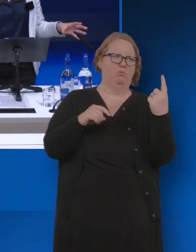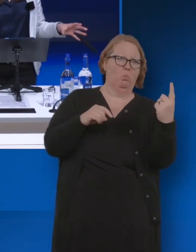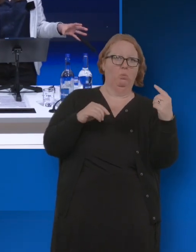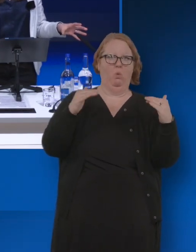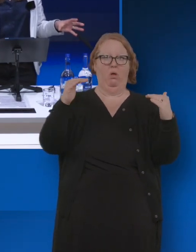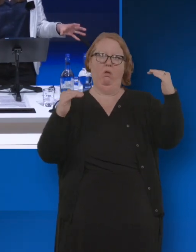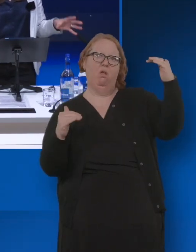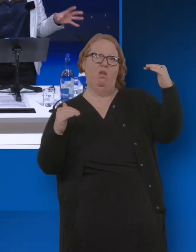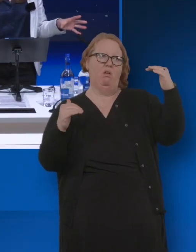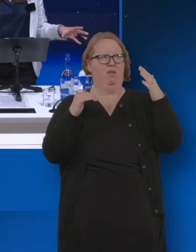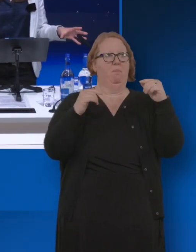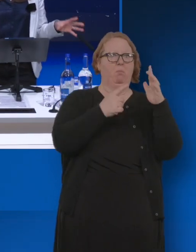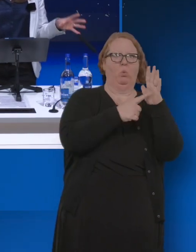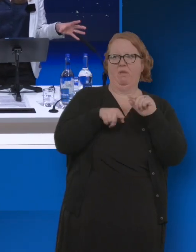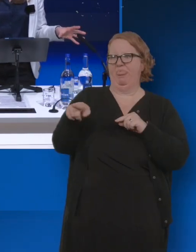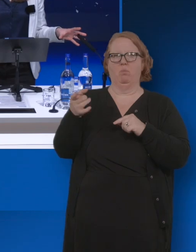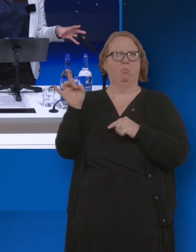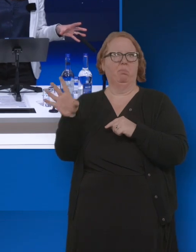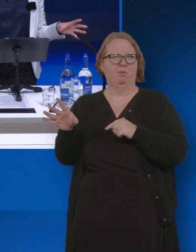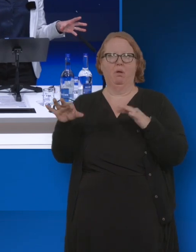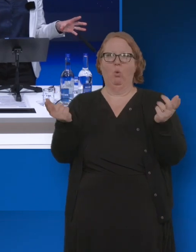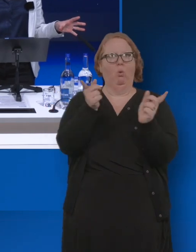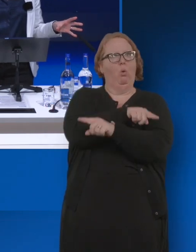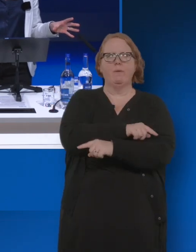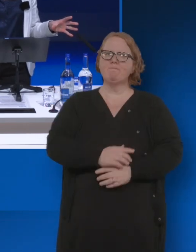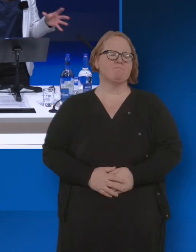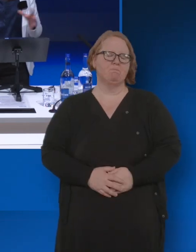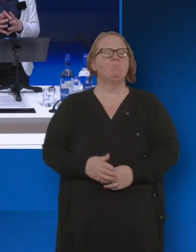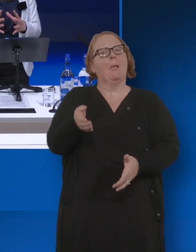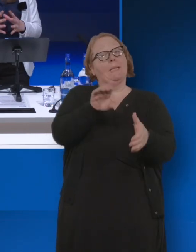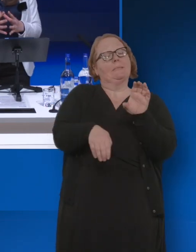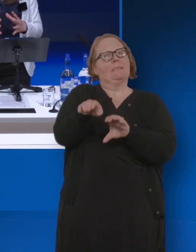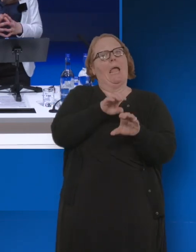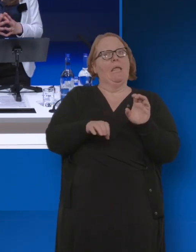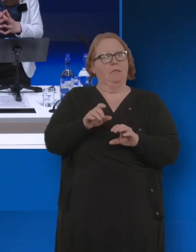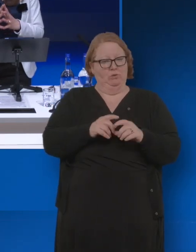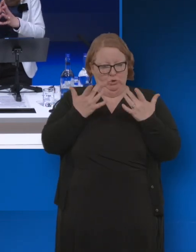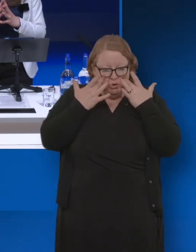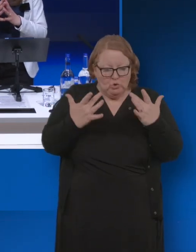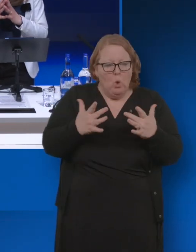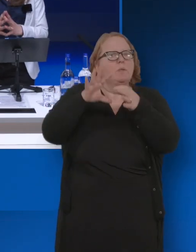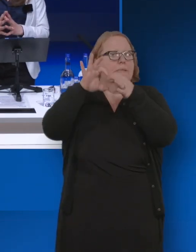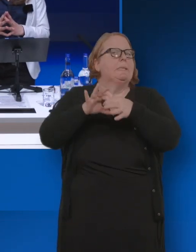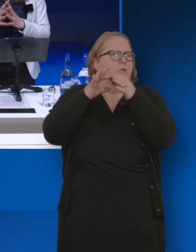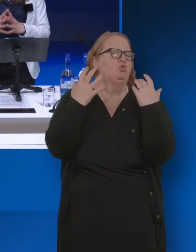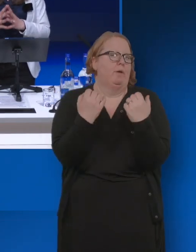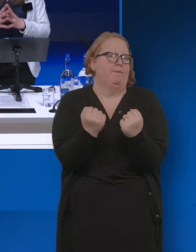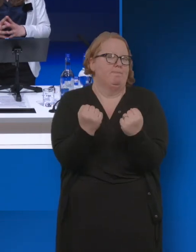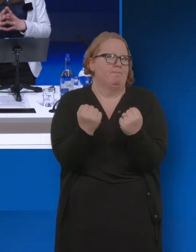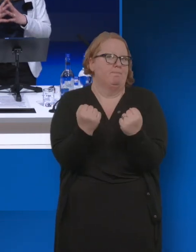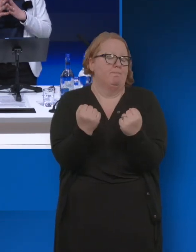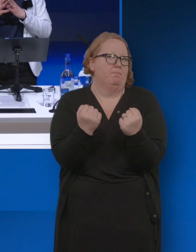cancels out the other and renders it irrelevant. The science merely gets you to connection.